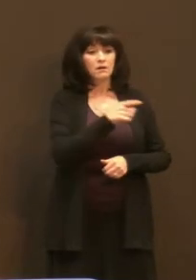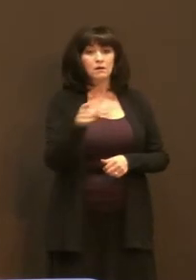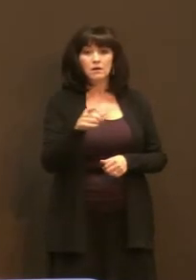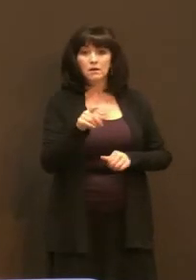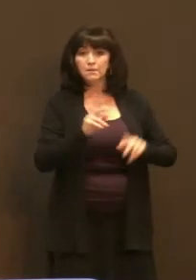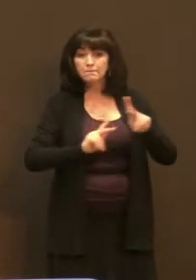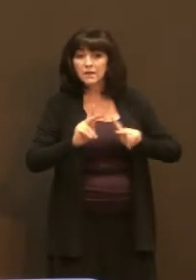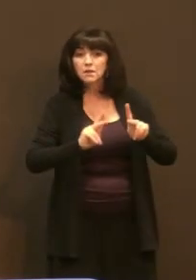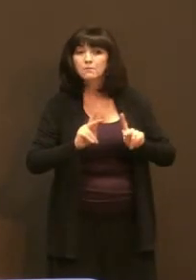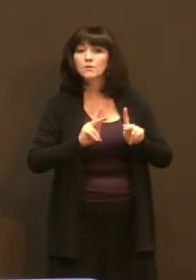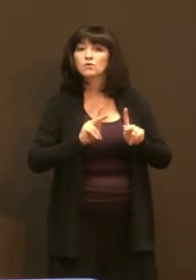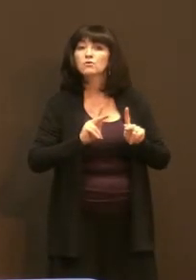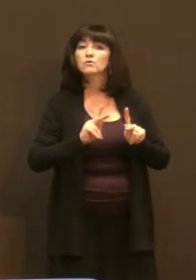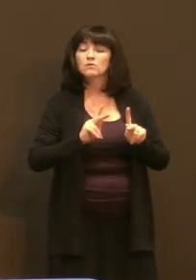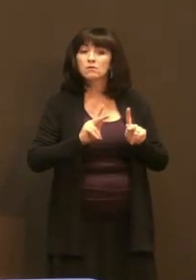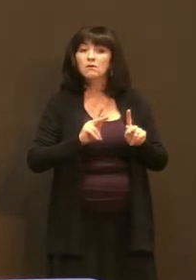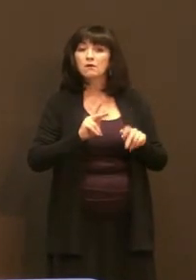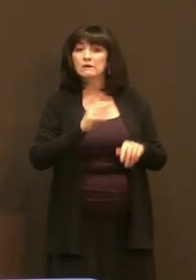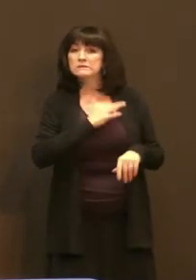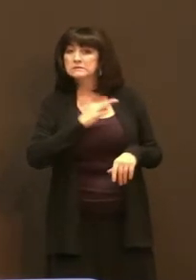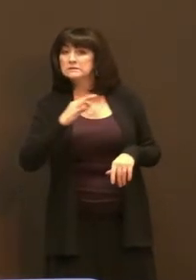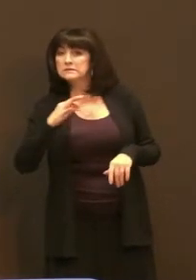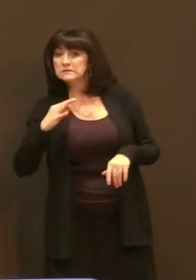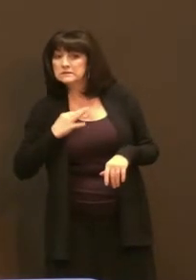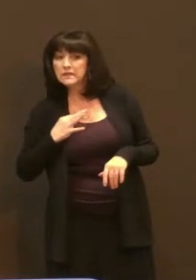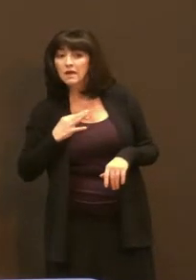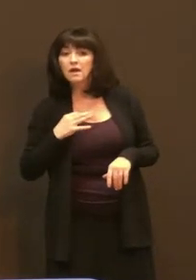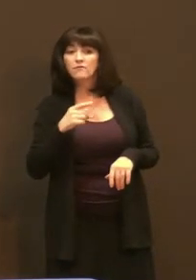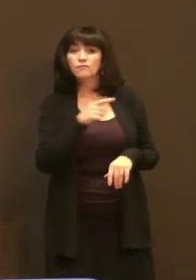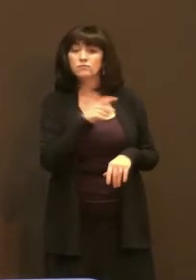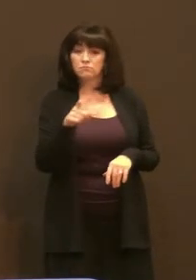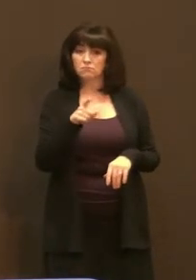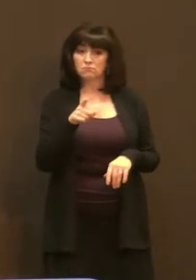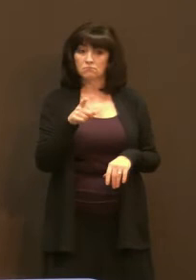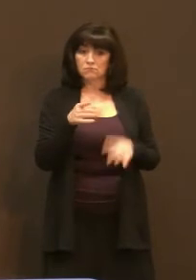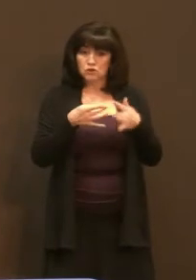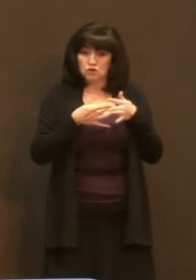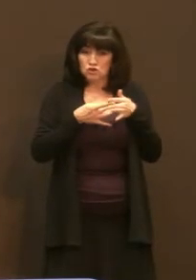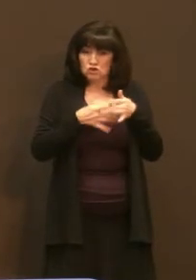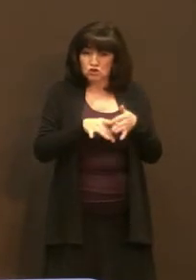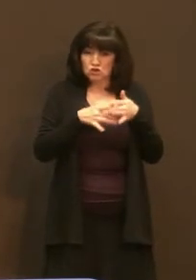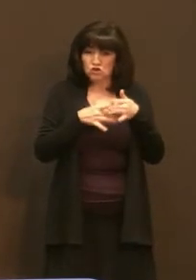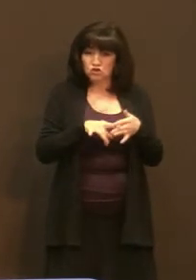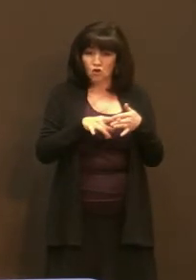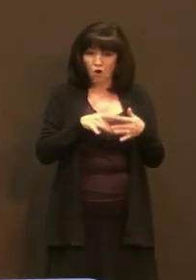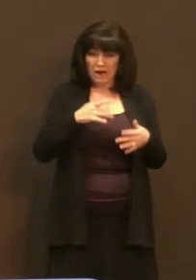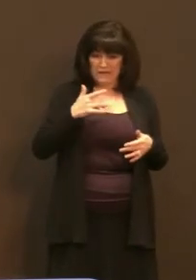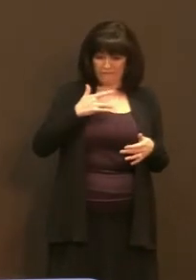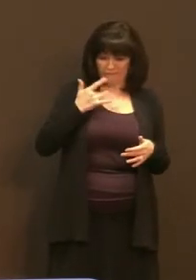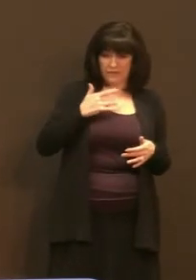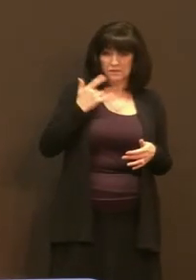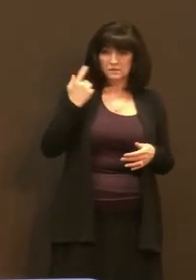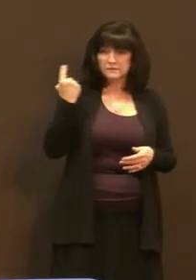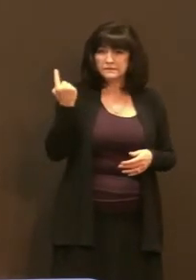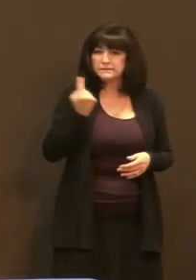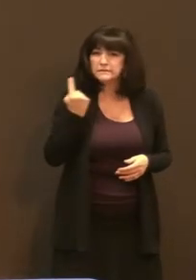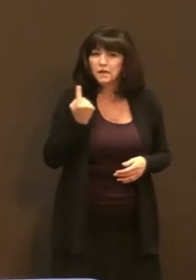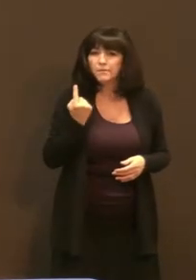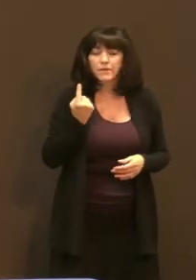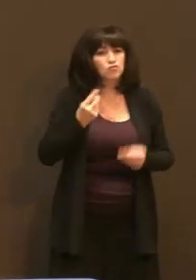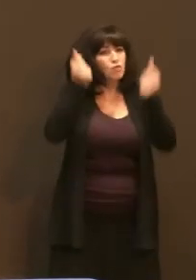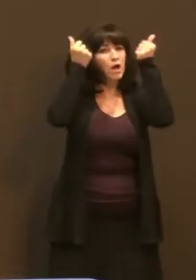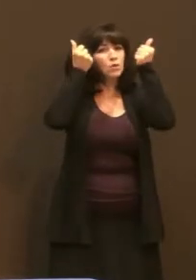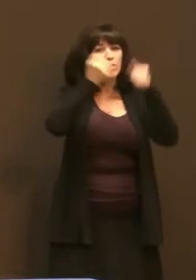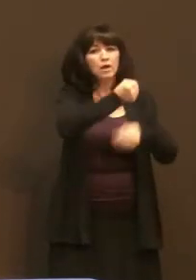any symptoms, that testing must be expedited. It must take place as soon as possible, so that